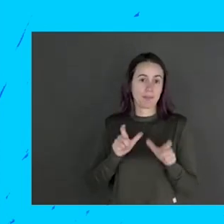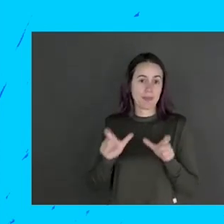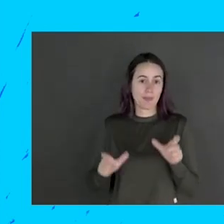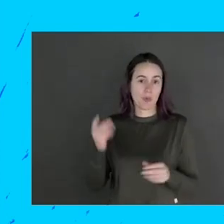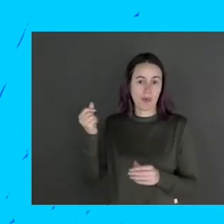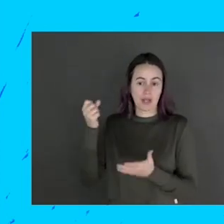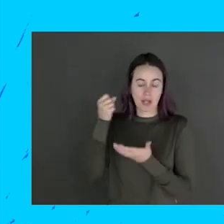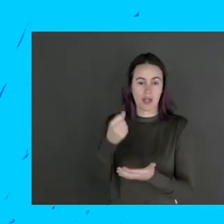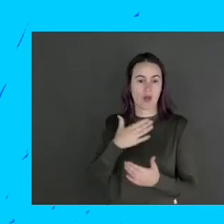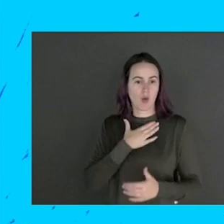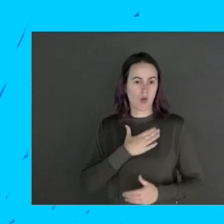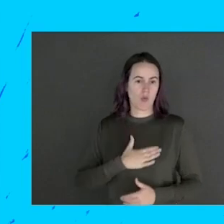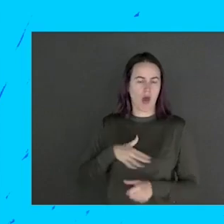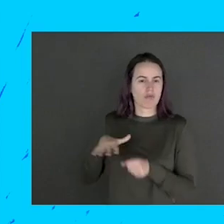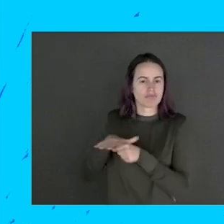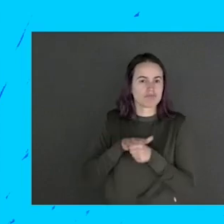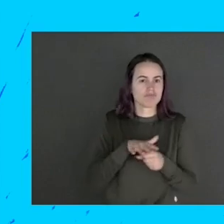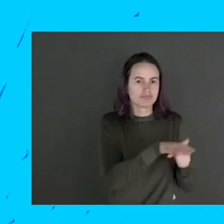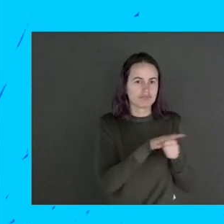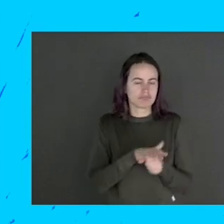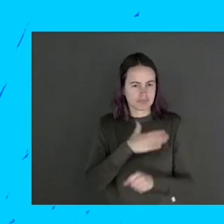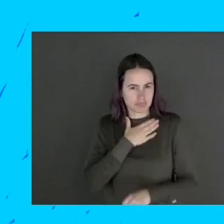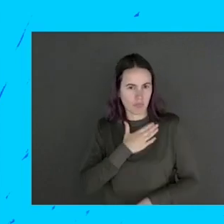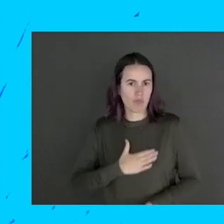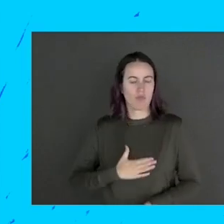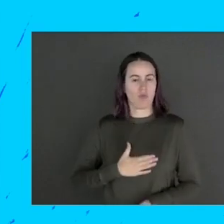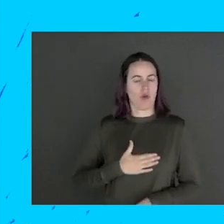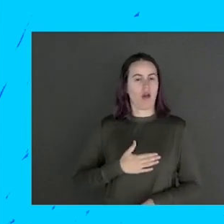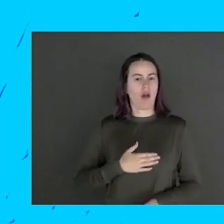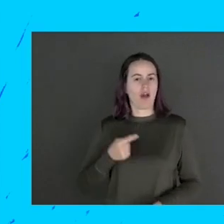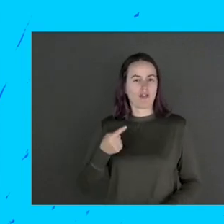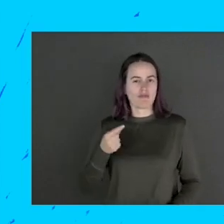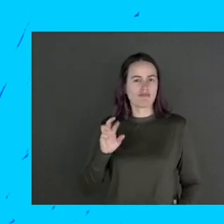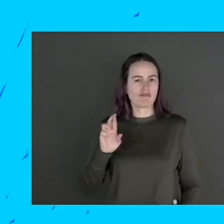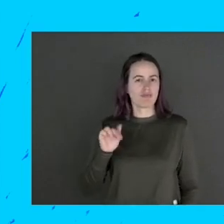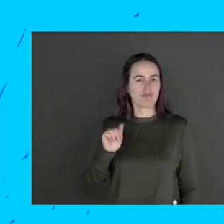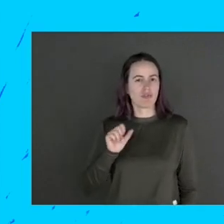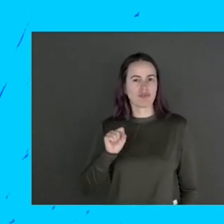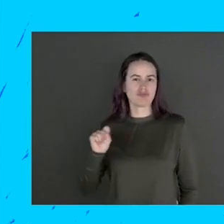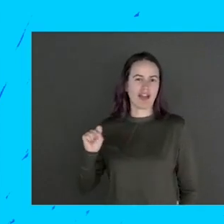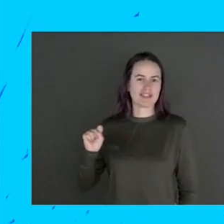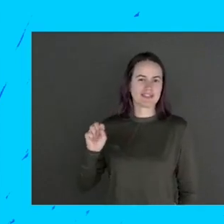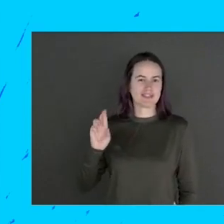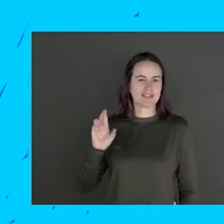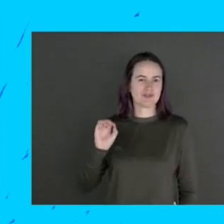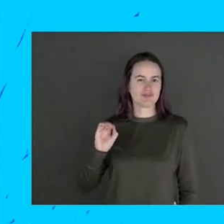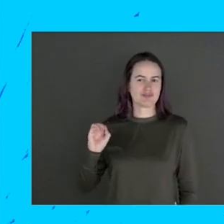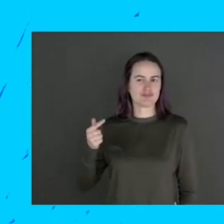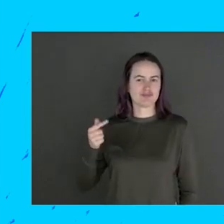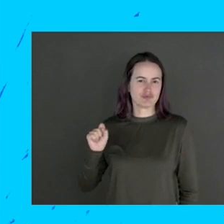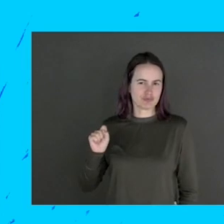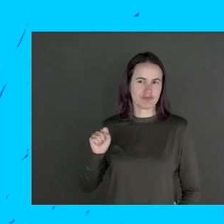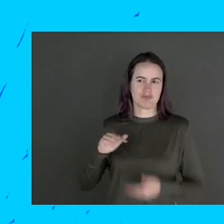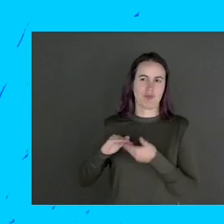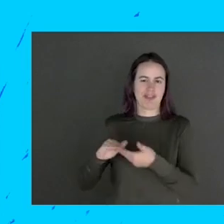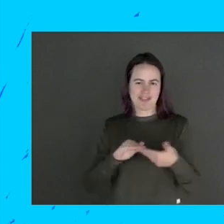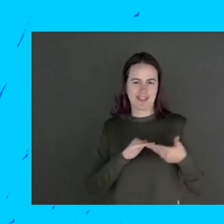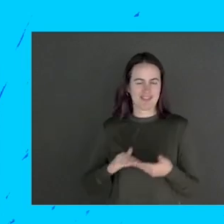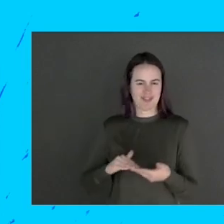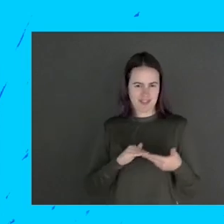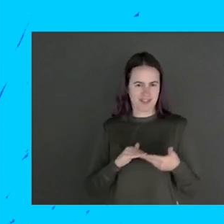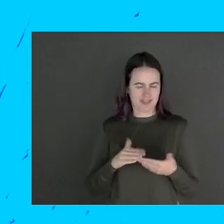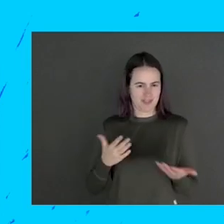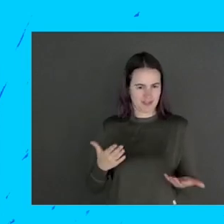we really want to work with the grassroots organization. Therefore, we have to position ourselves in order to tap